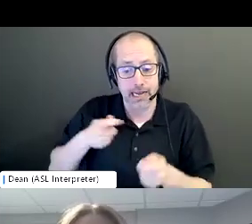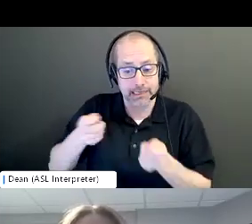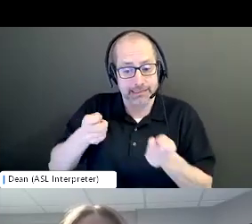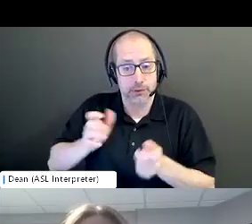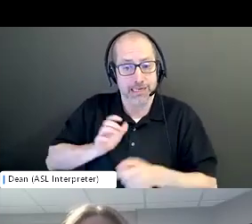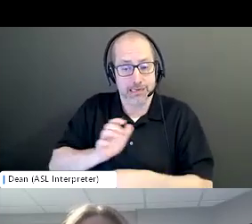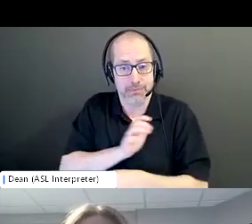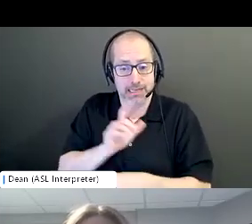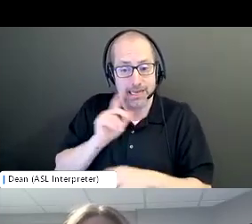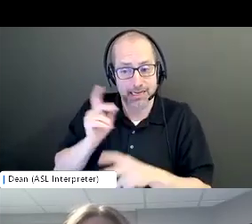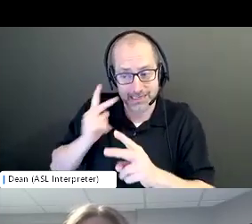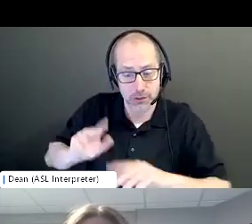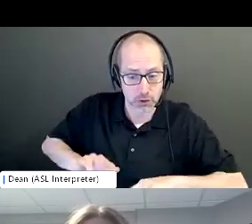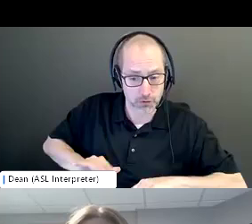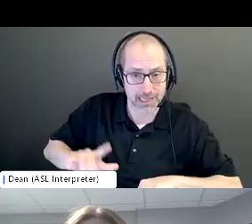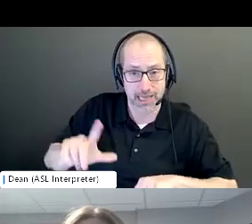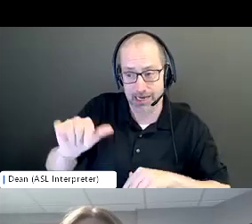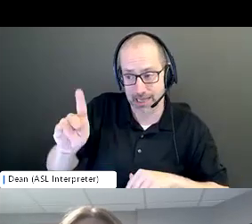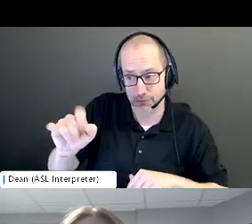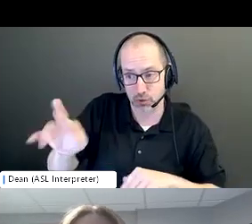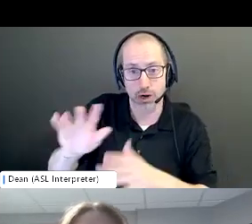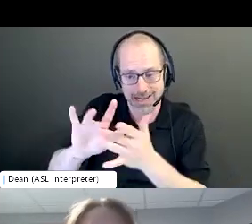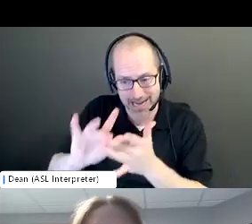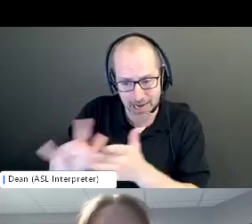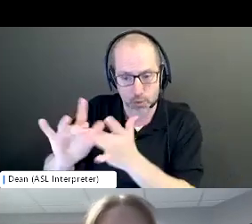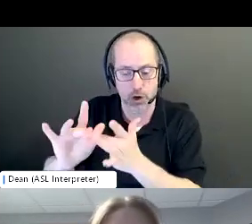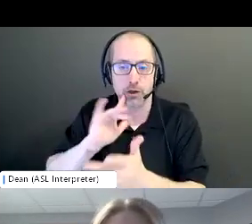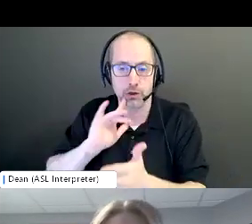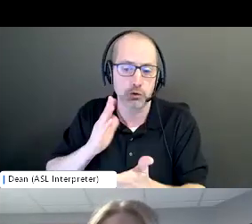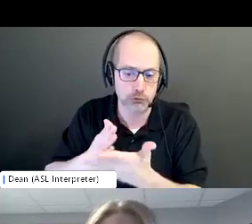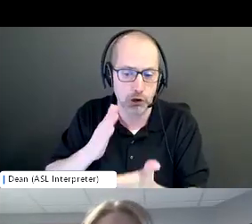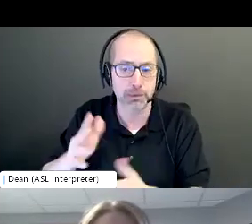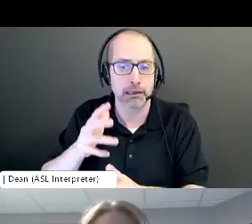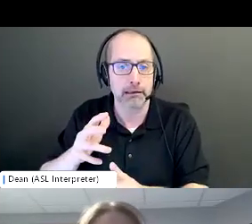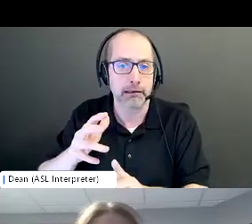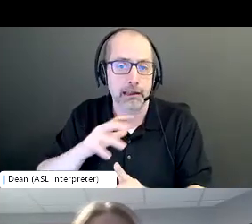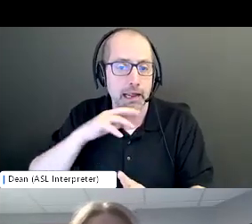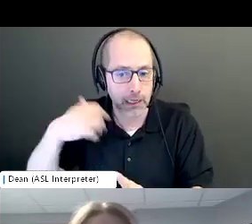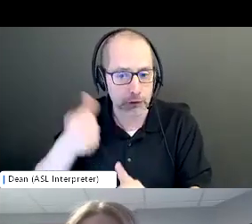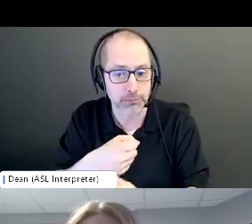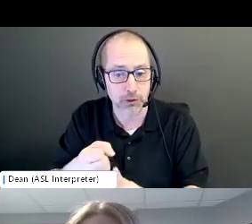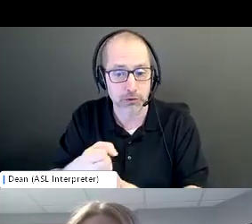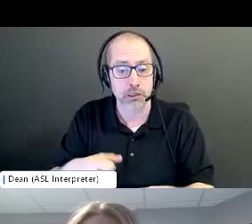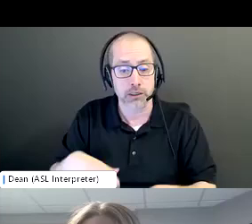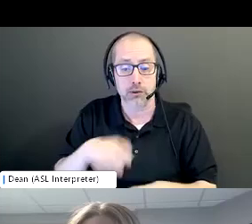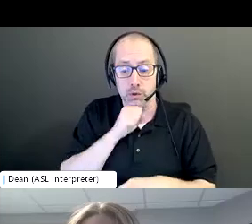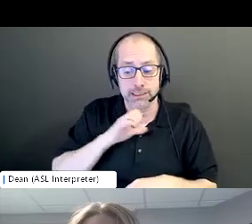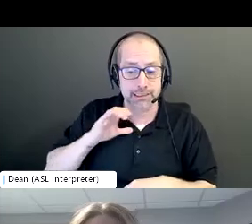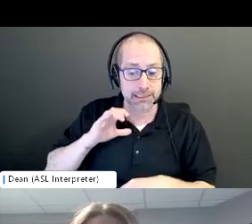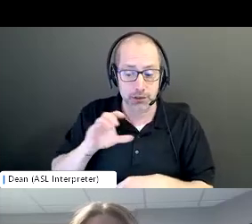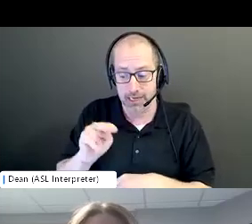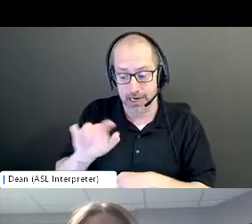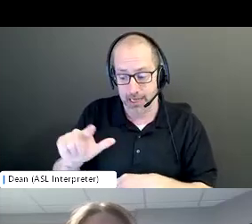Network in the prevention of elder abuse. At Seniors NL, we take great pride in our information and referral